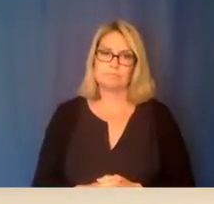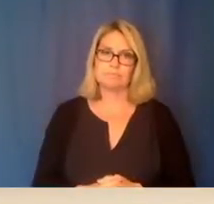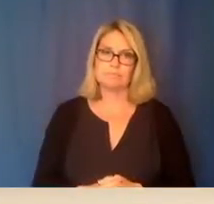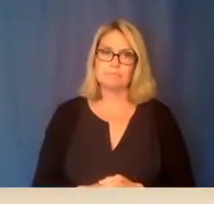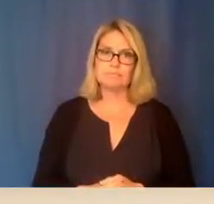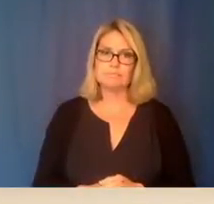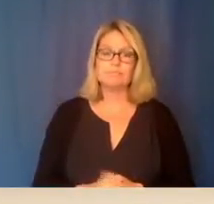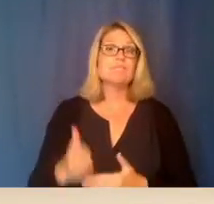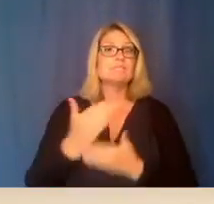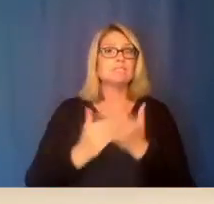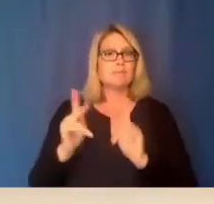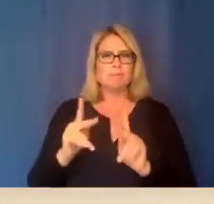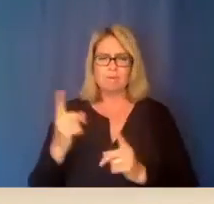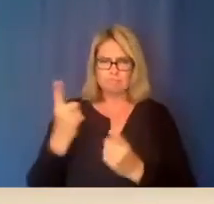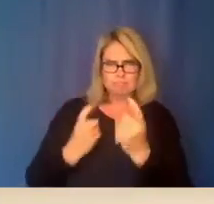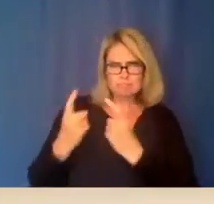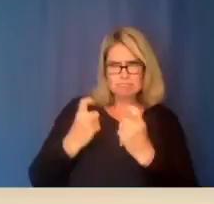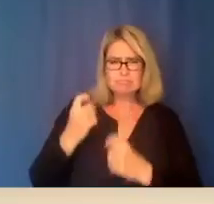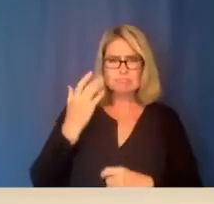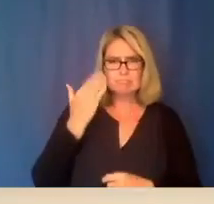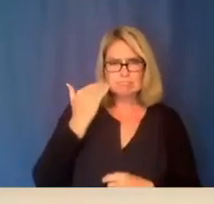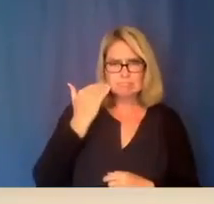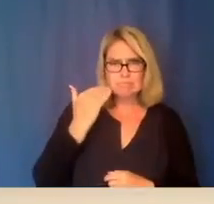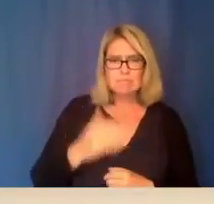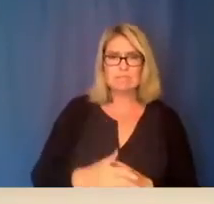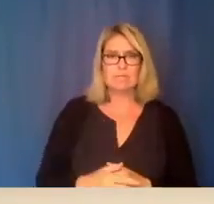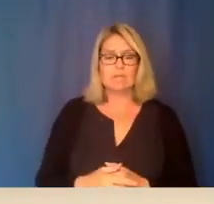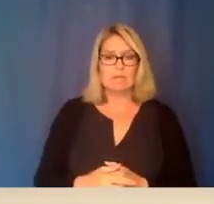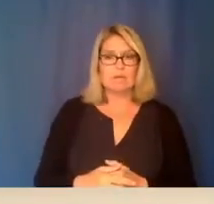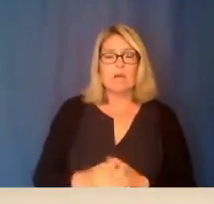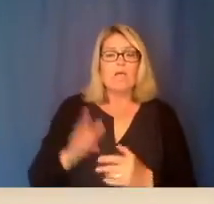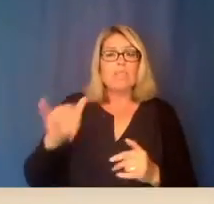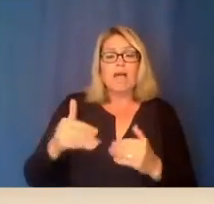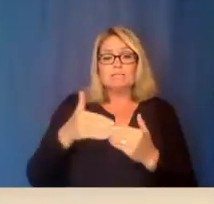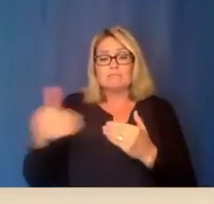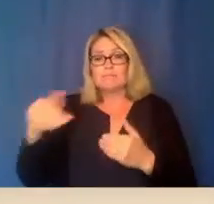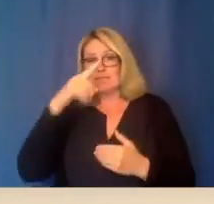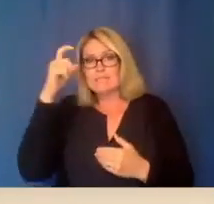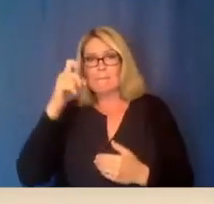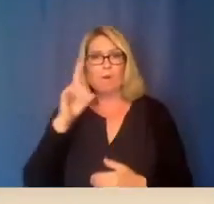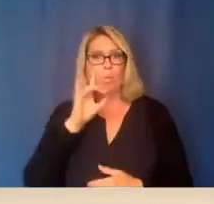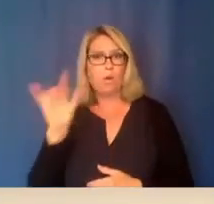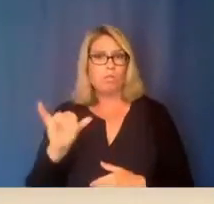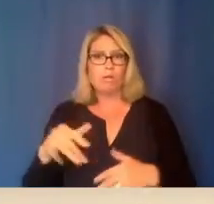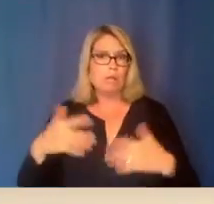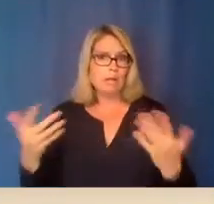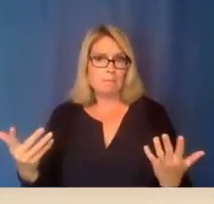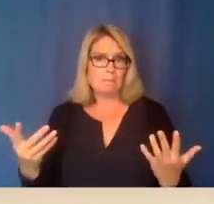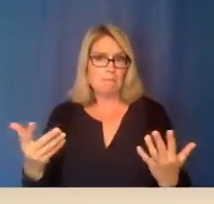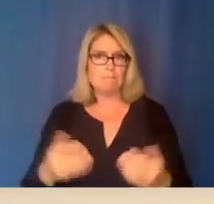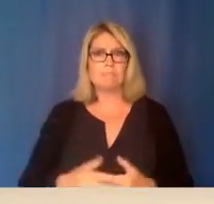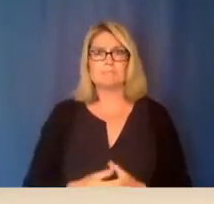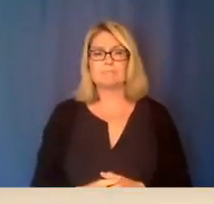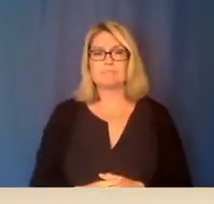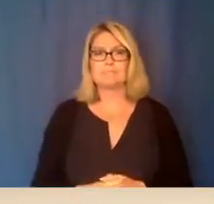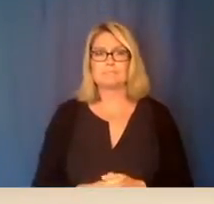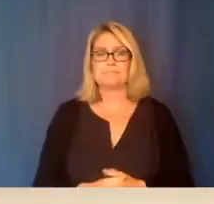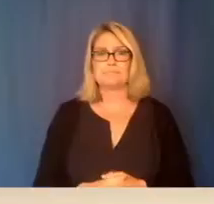number of people ask me, what will the remainder of the summer be like? And